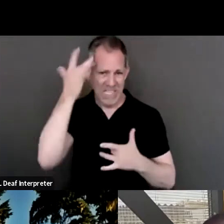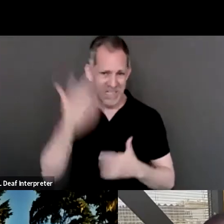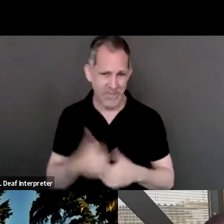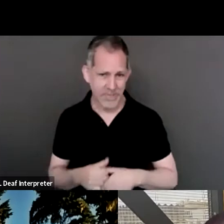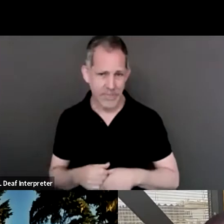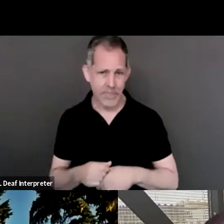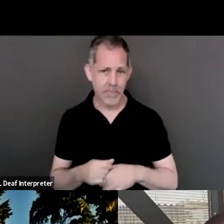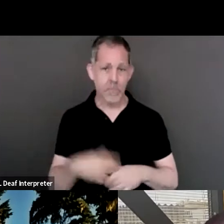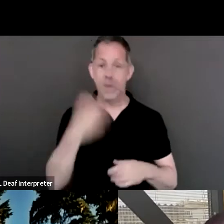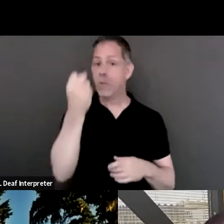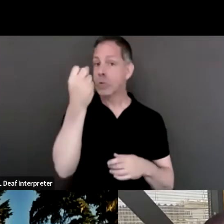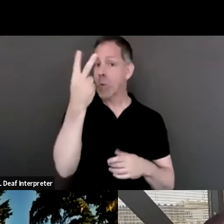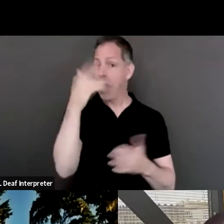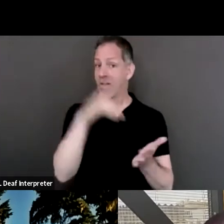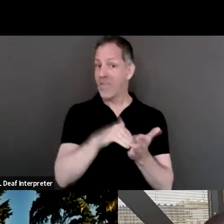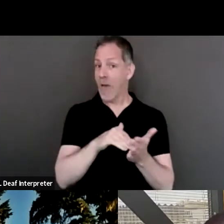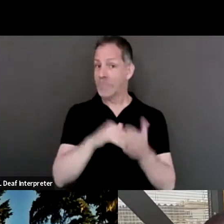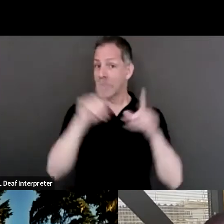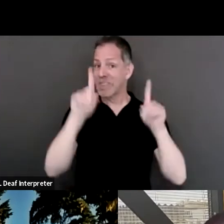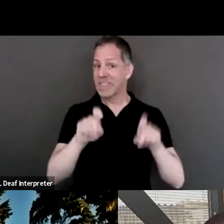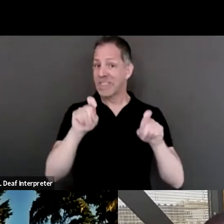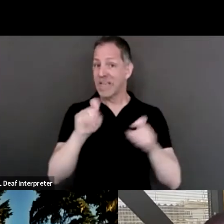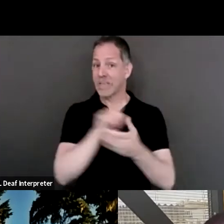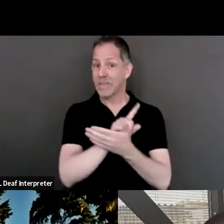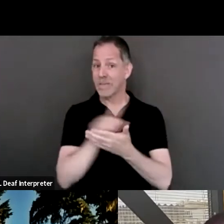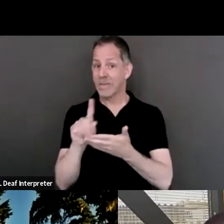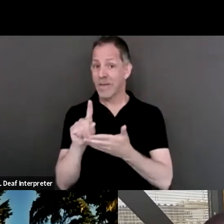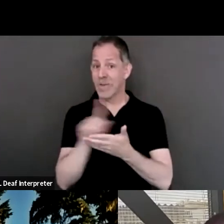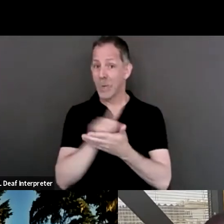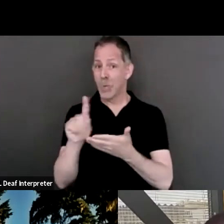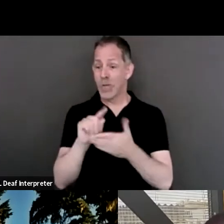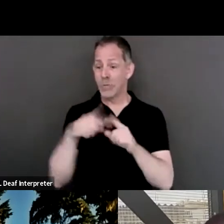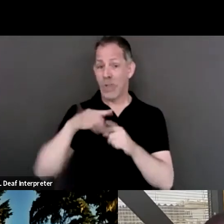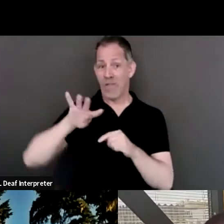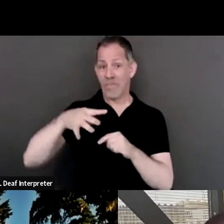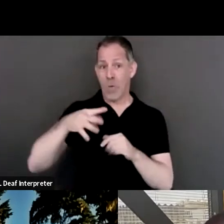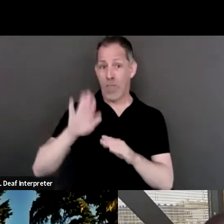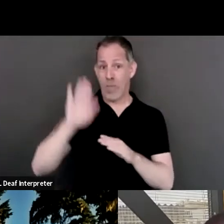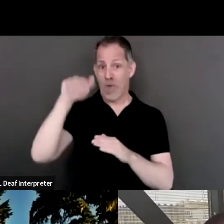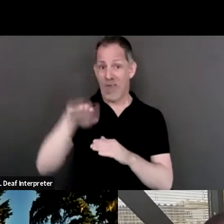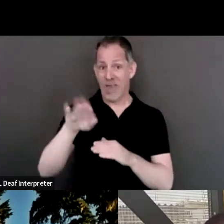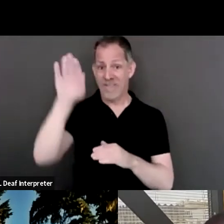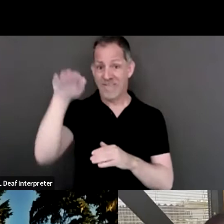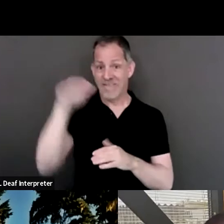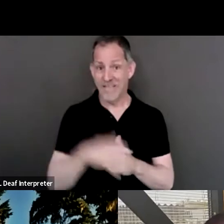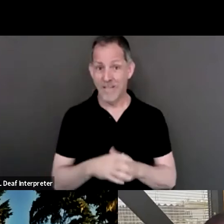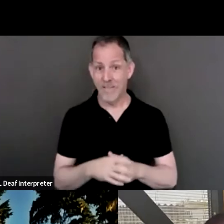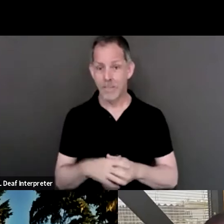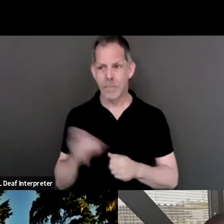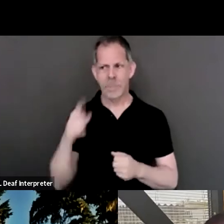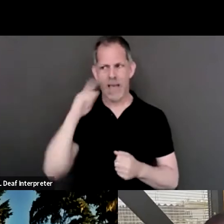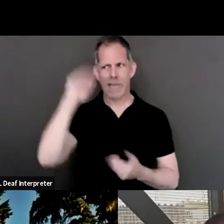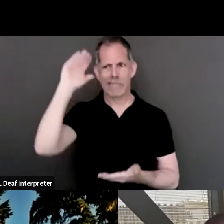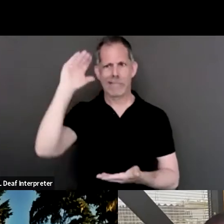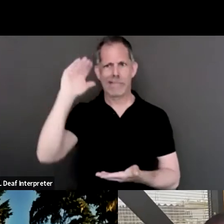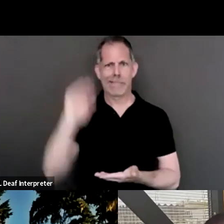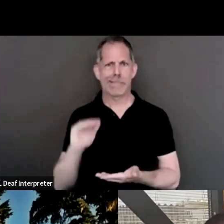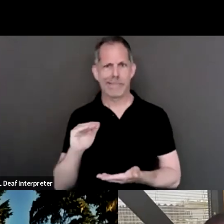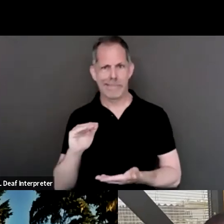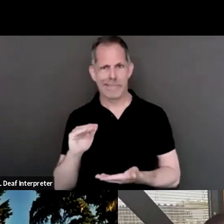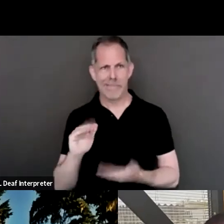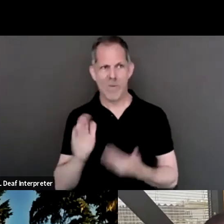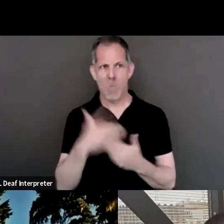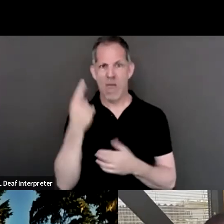wave. Now we're down off 2/3, half of that. But it's because there's just fewer people seeking testing due